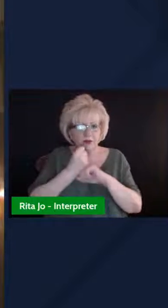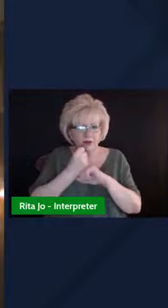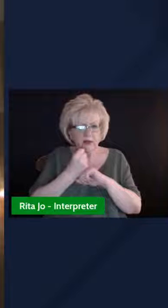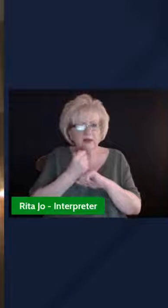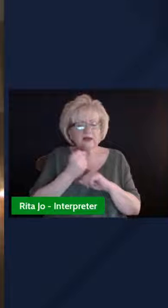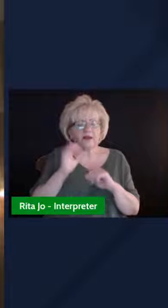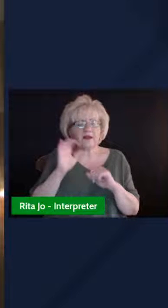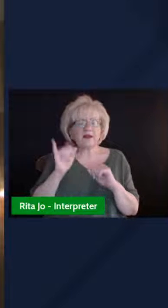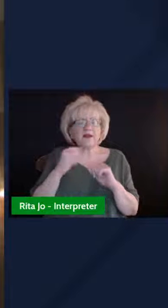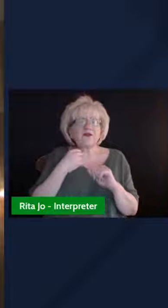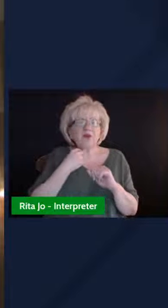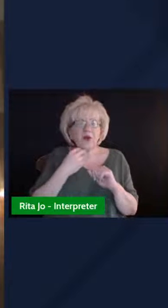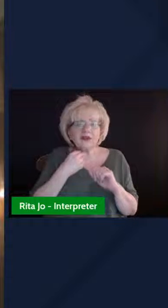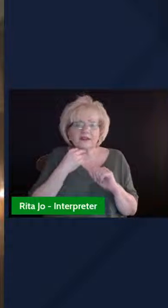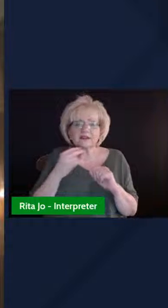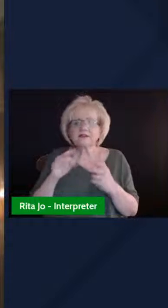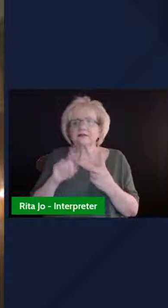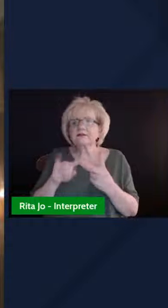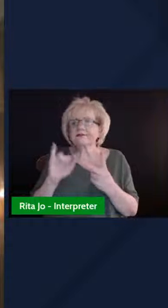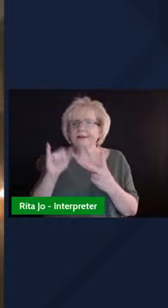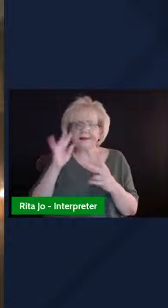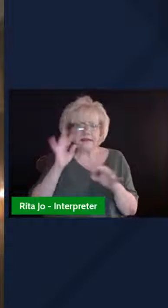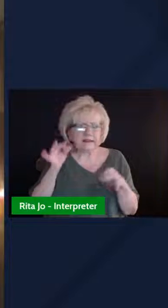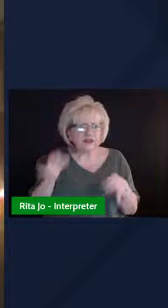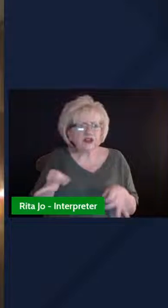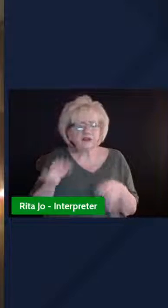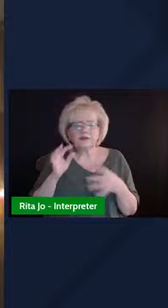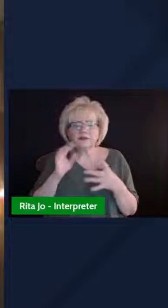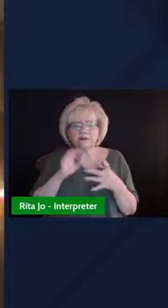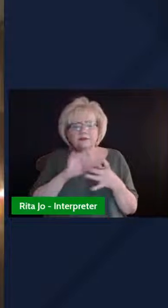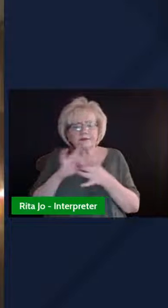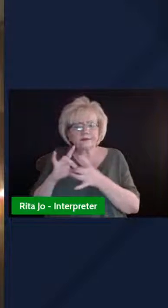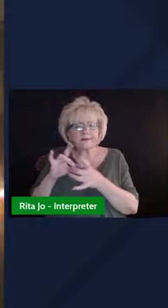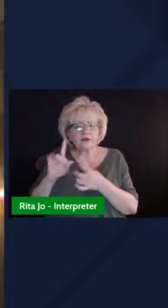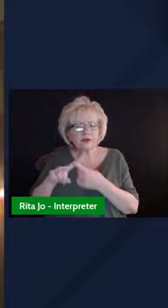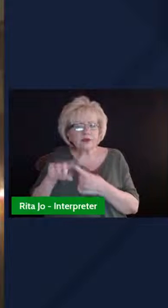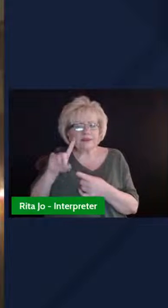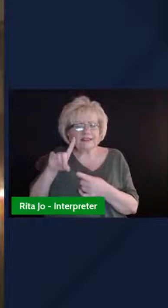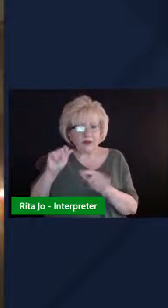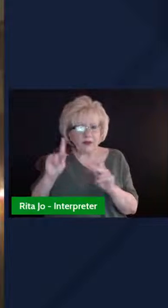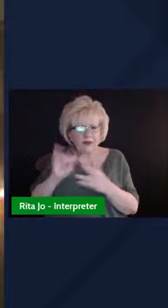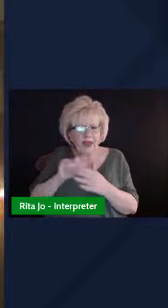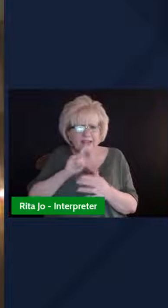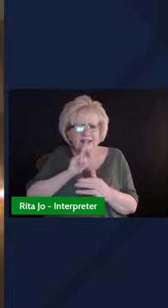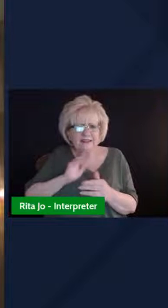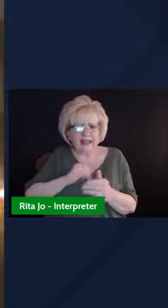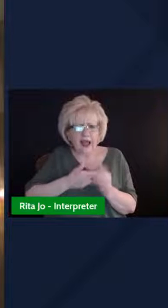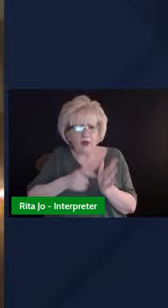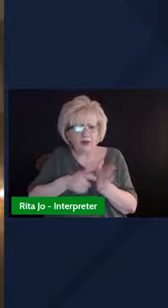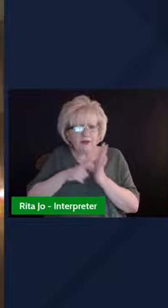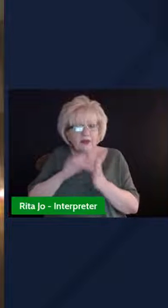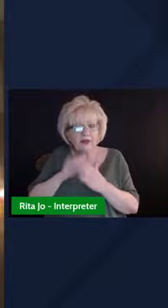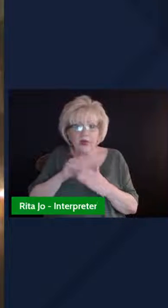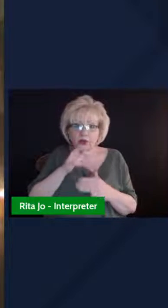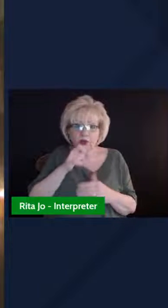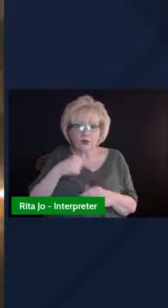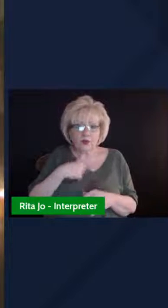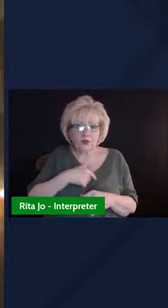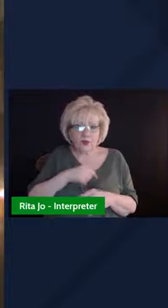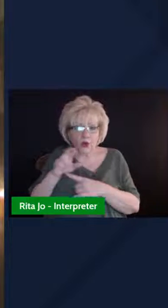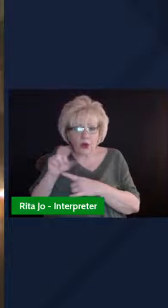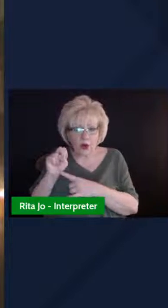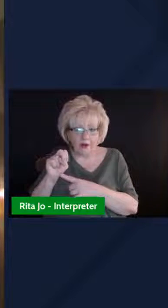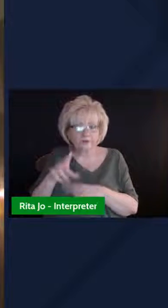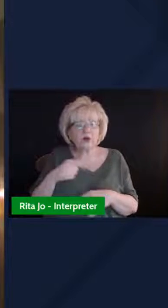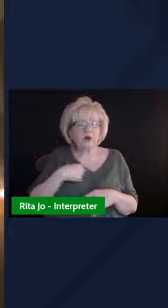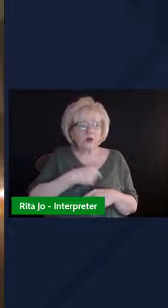voices and decisions of disabled people. That is our mandate. That is who we are. And that should be who we as a community